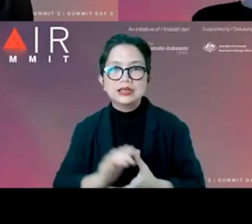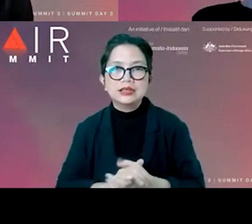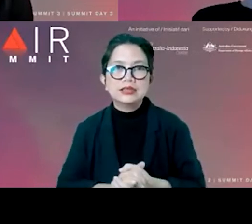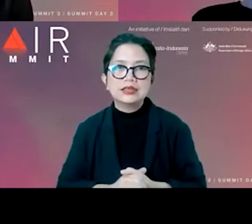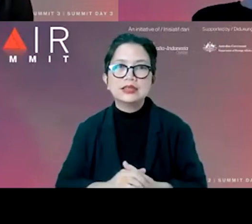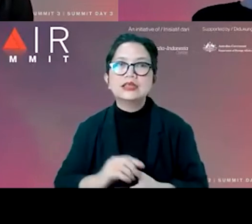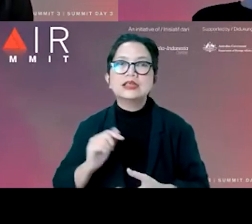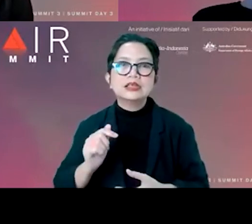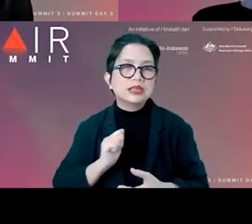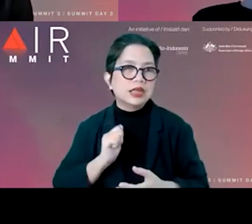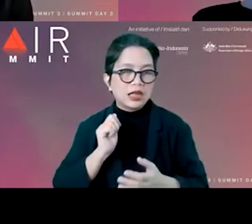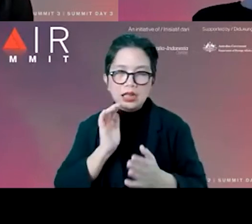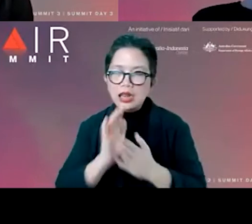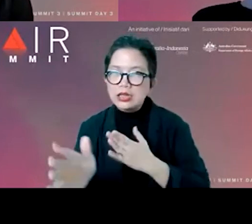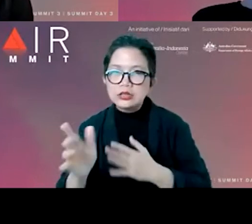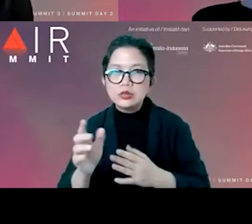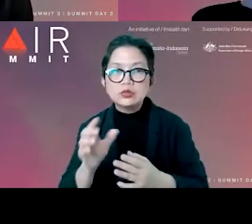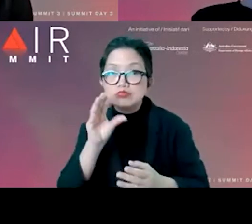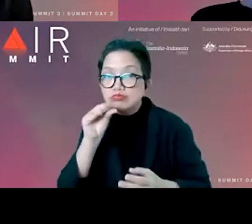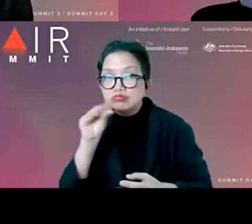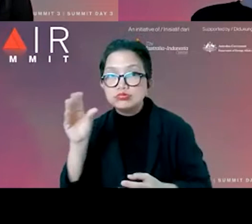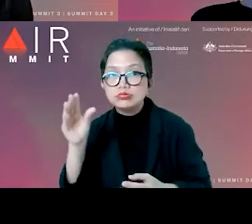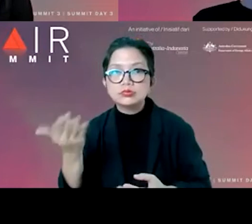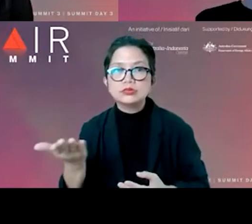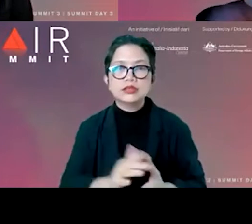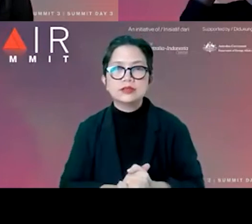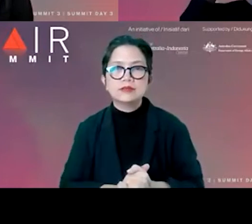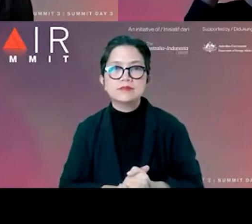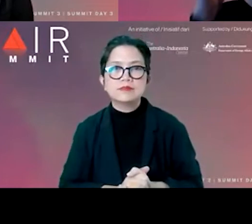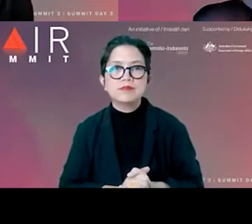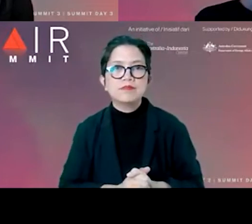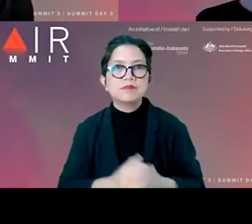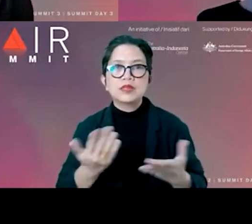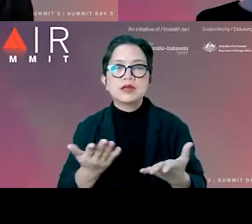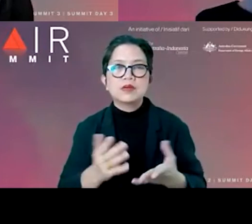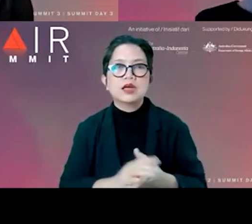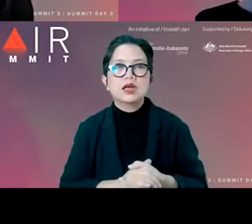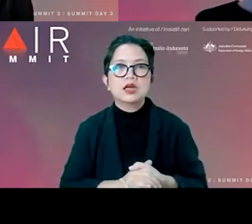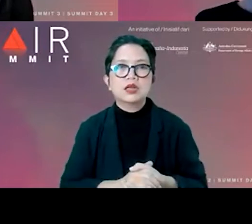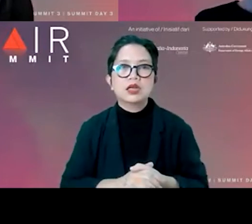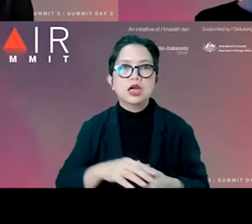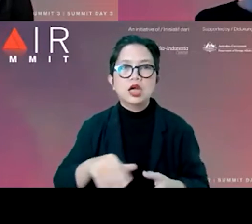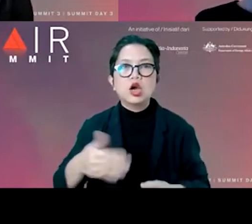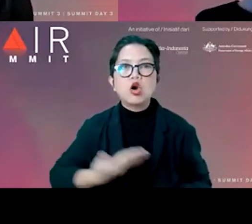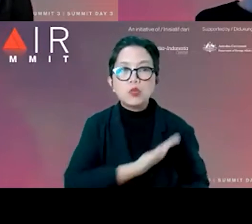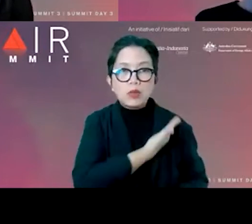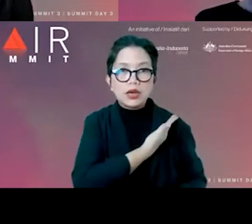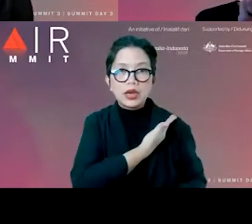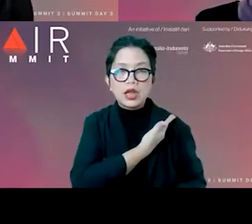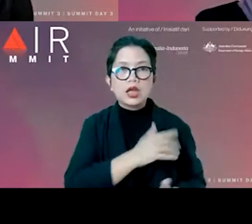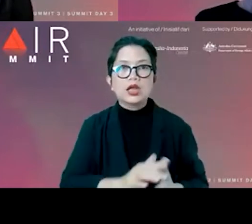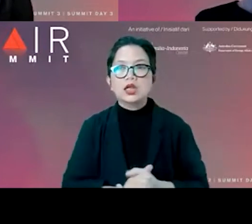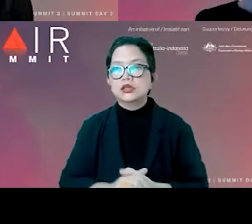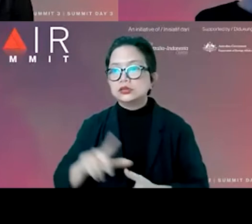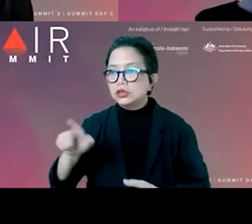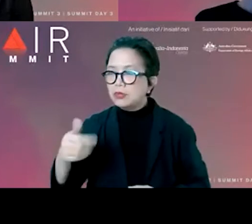impacted, whether it's been the loss of family member lives or themselves being impacted. So I think, the alignment has been